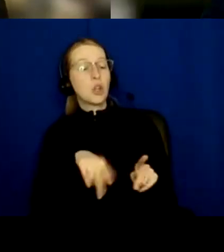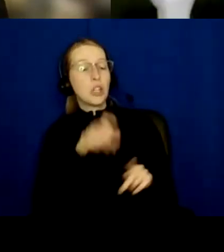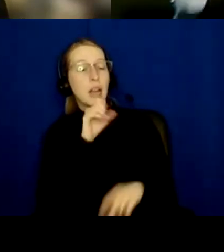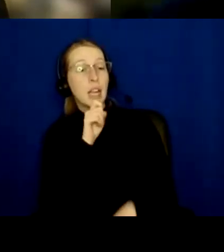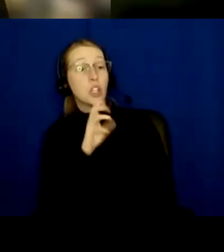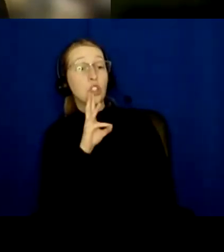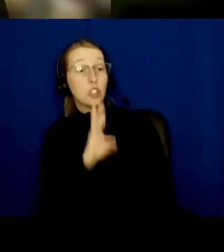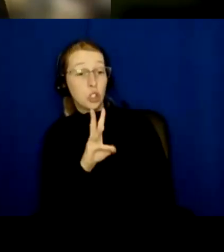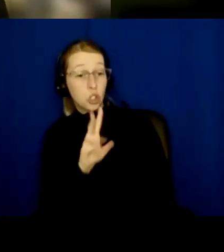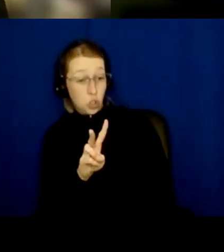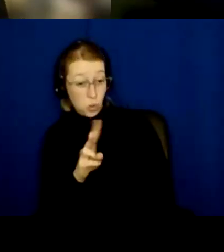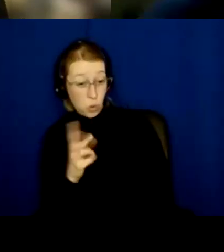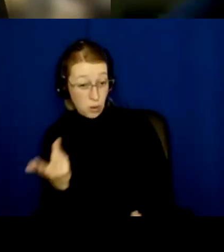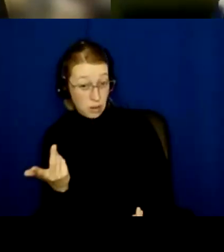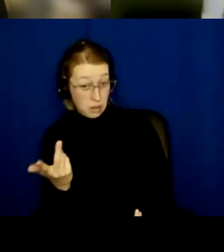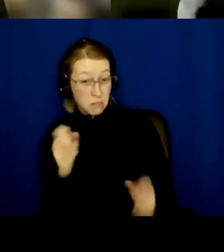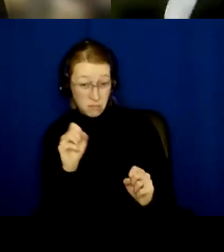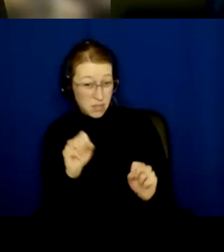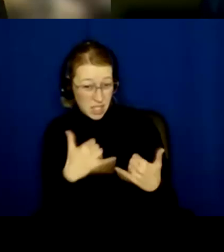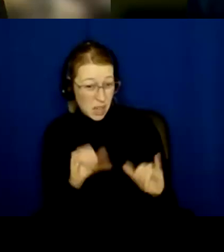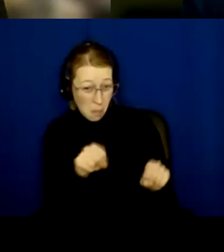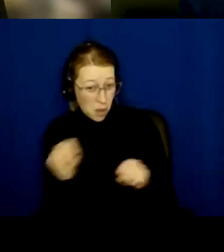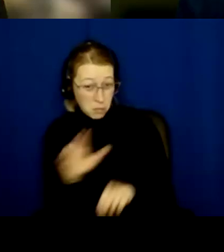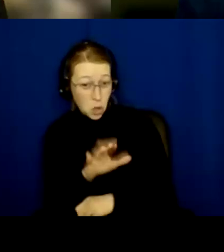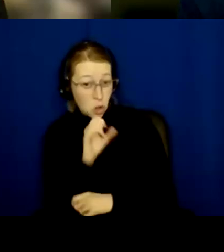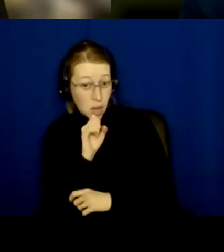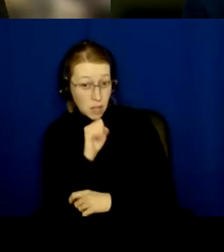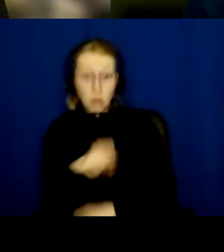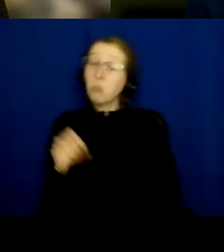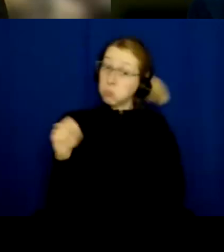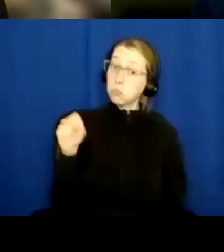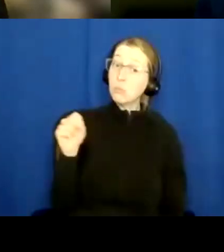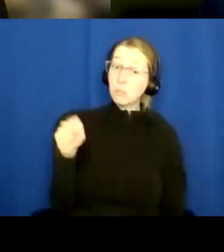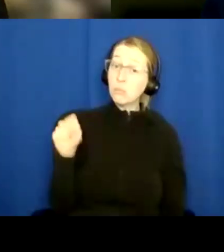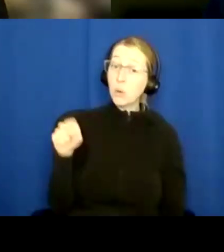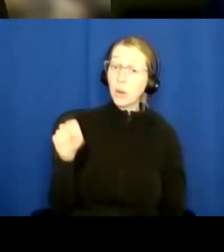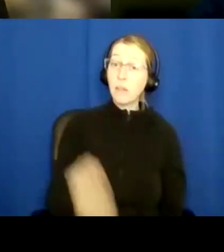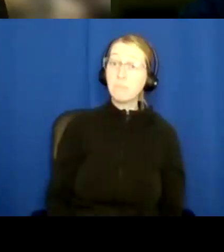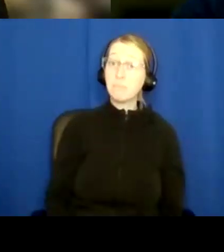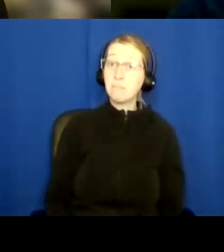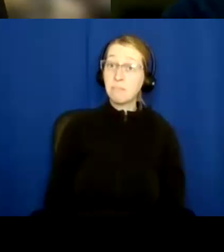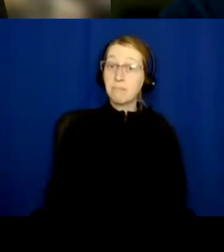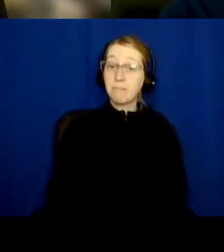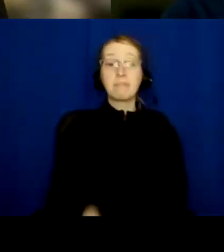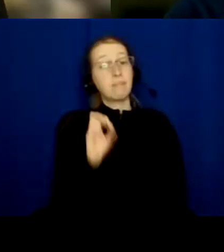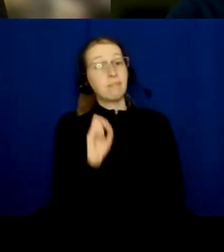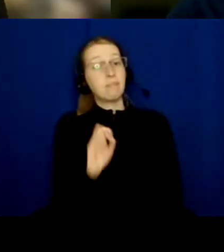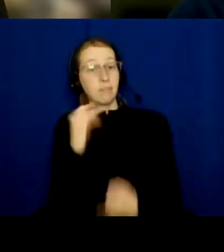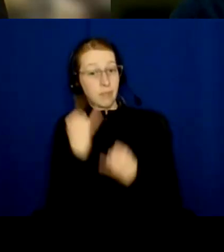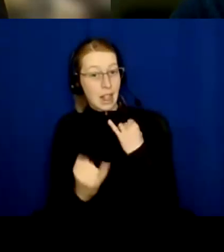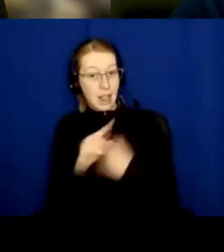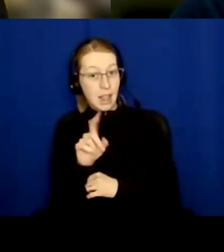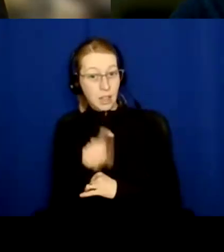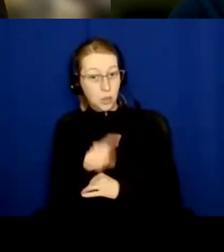this practical at her age? Yes, absolutely. Yes, definitely. Yeah. And then the last question we